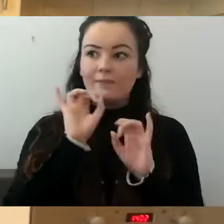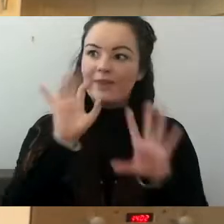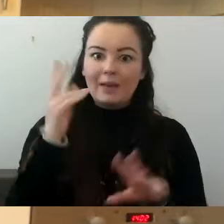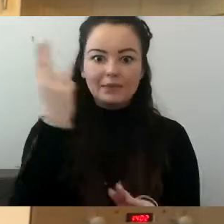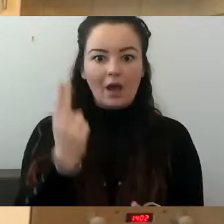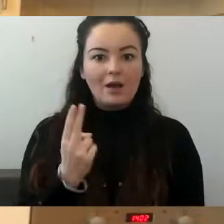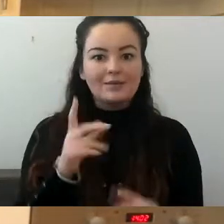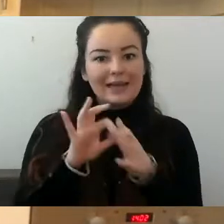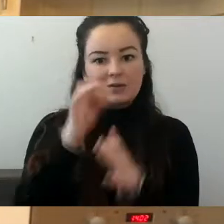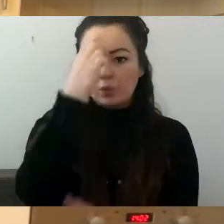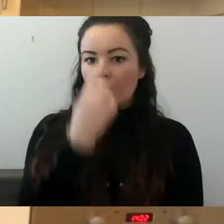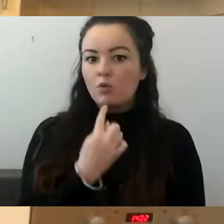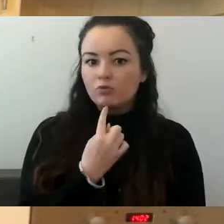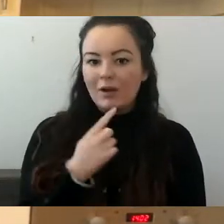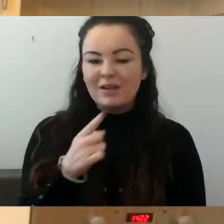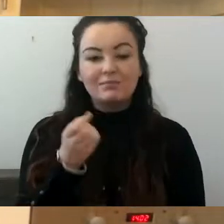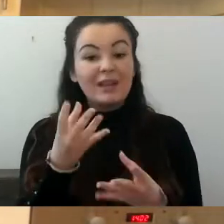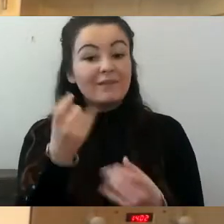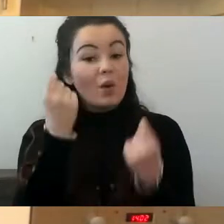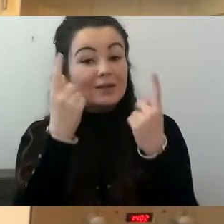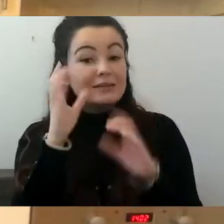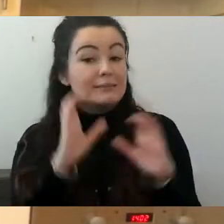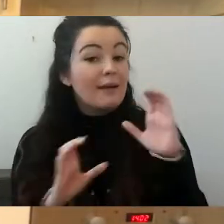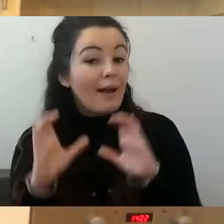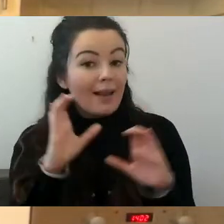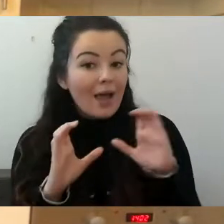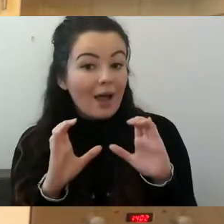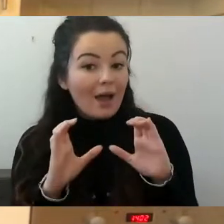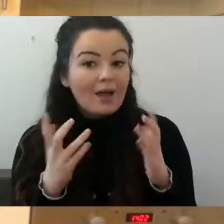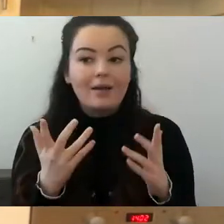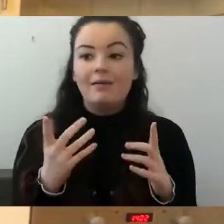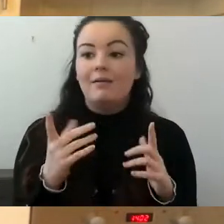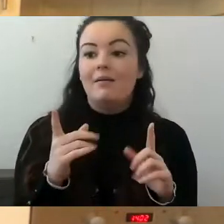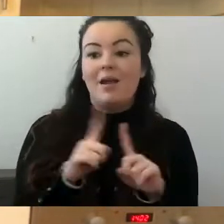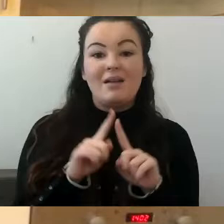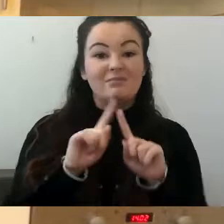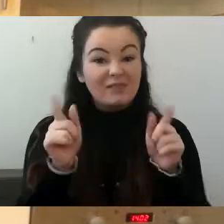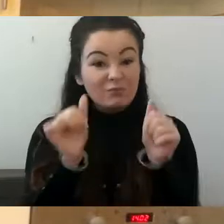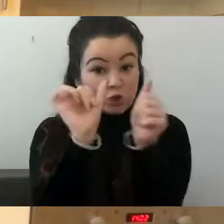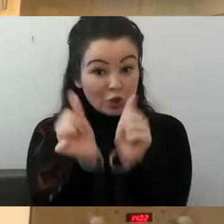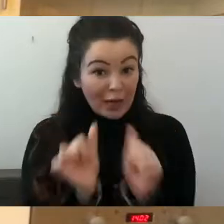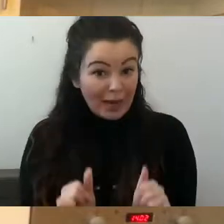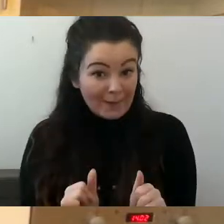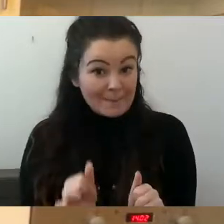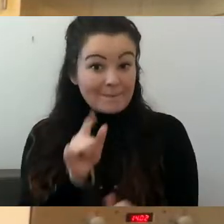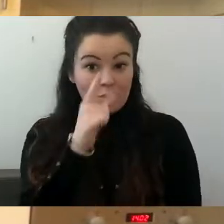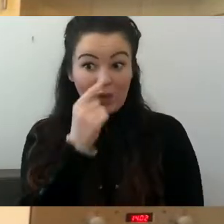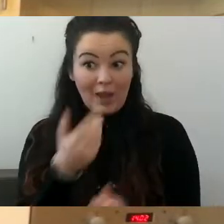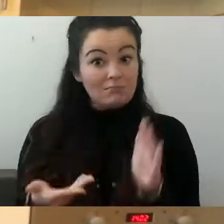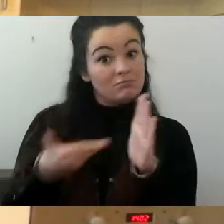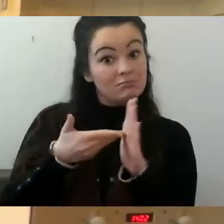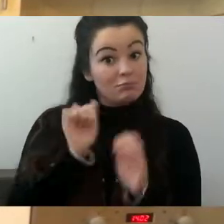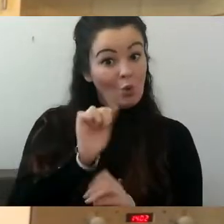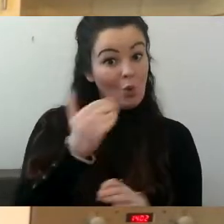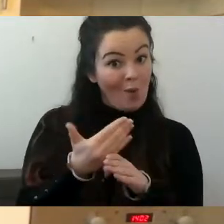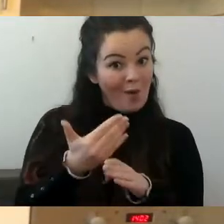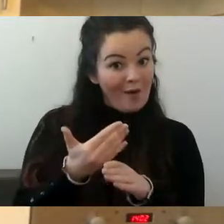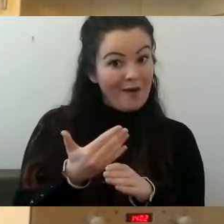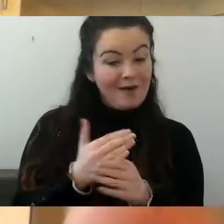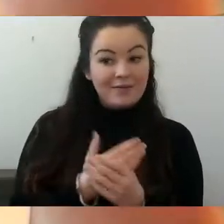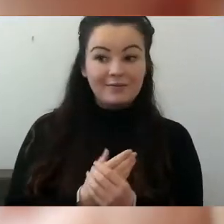Picasso, just to give you some inspiration and ideas for colours, and different shapes which you